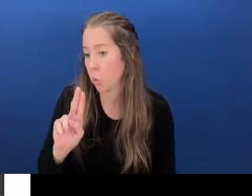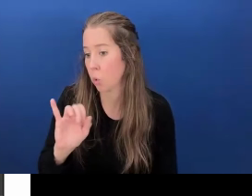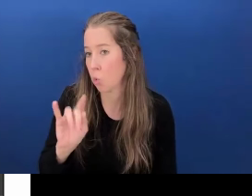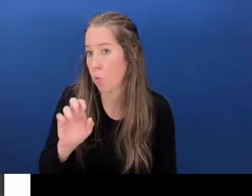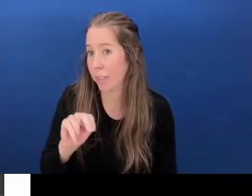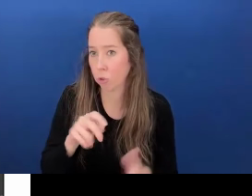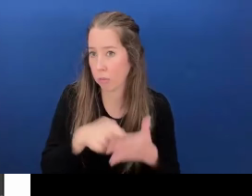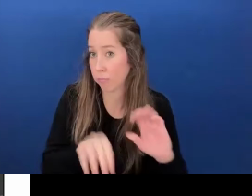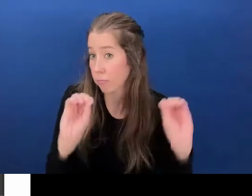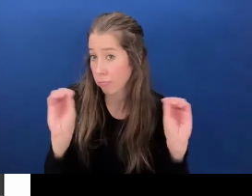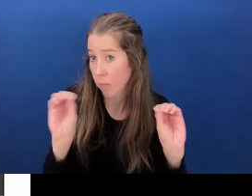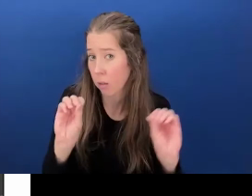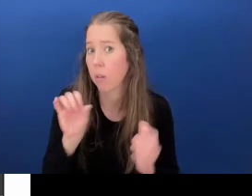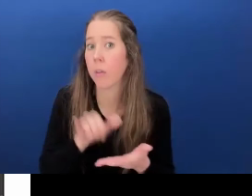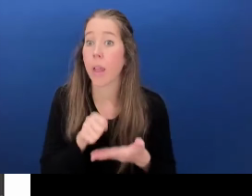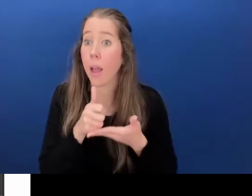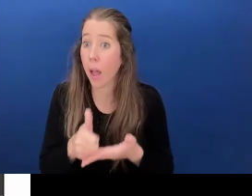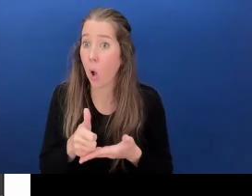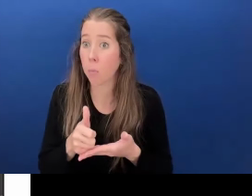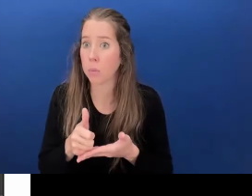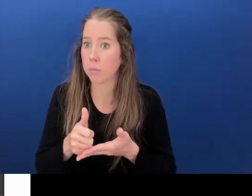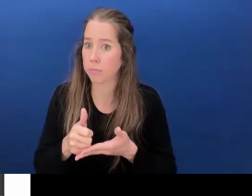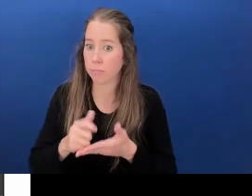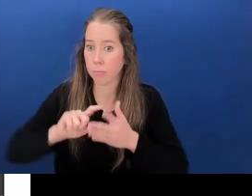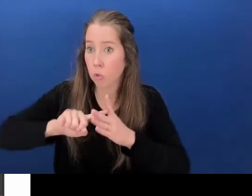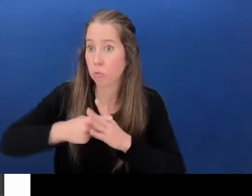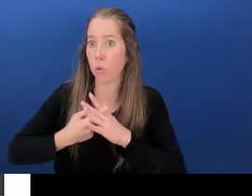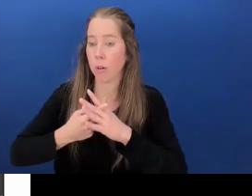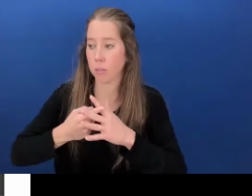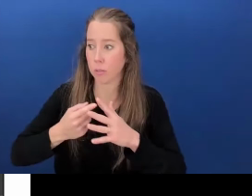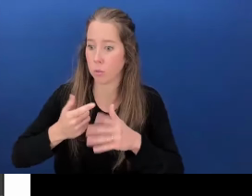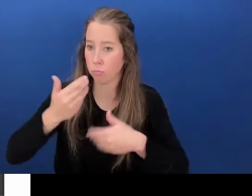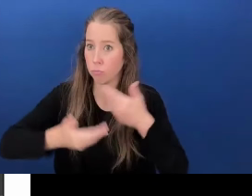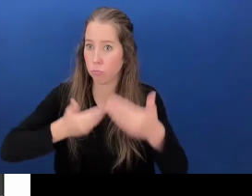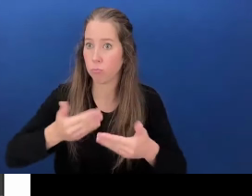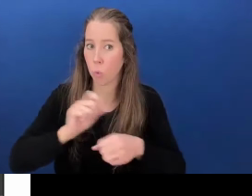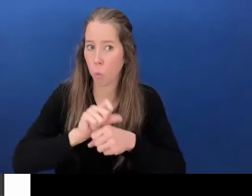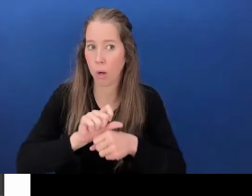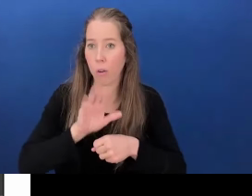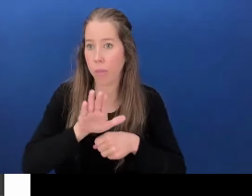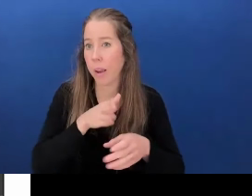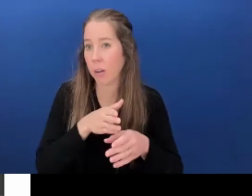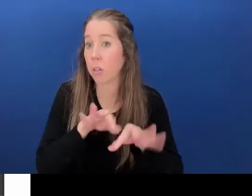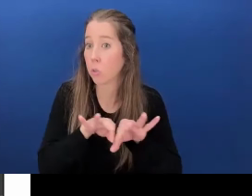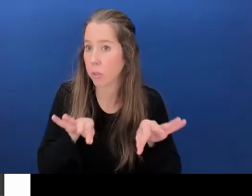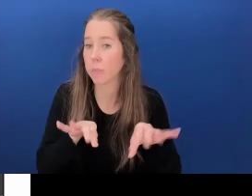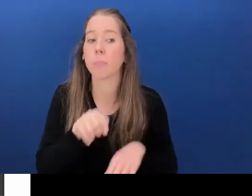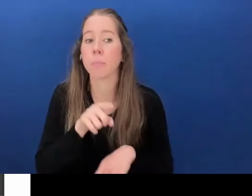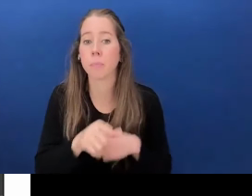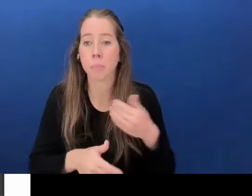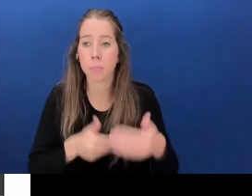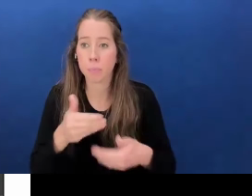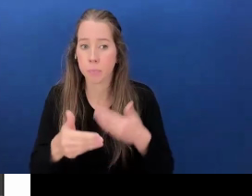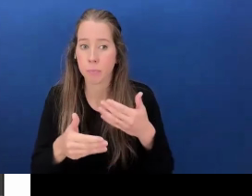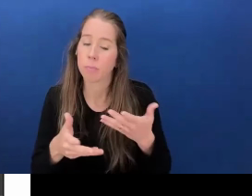it helps, give them that head start for making progress in their degree. And this is a process that takes